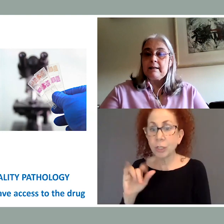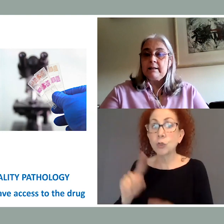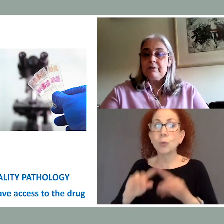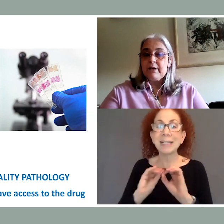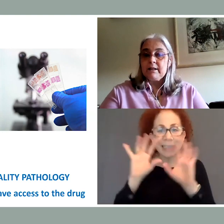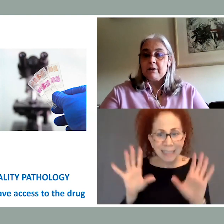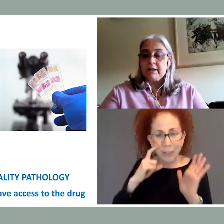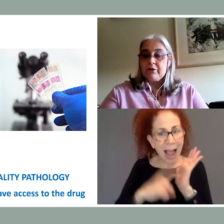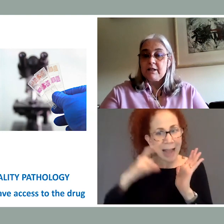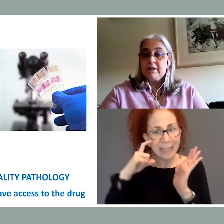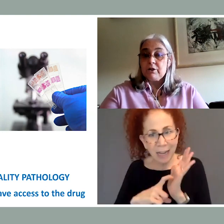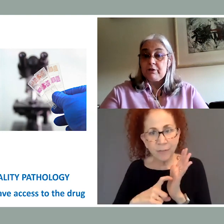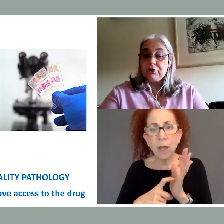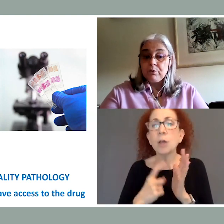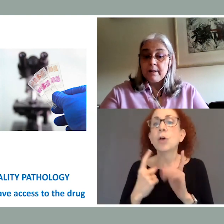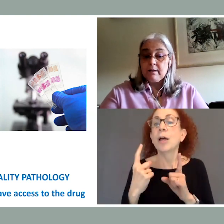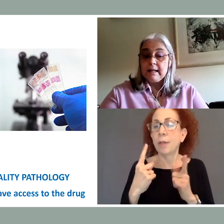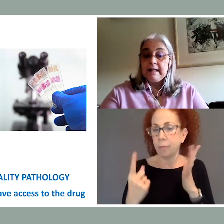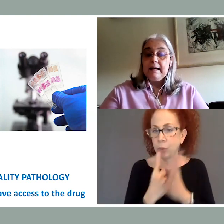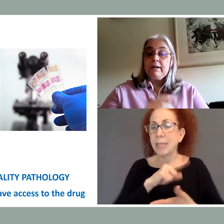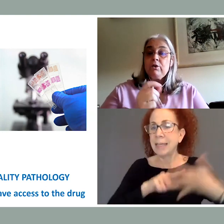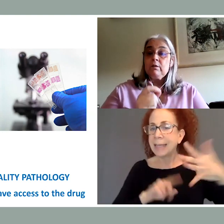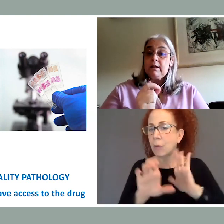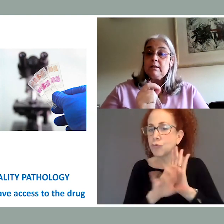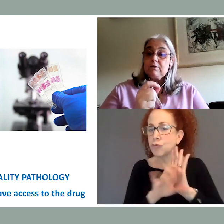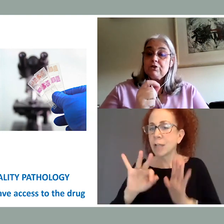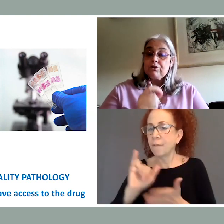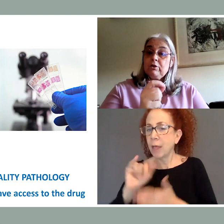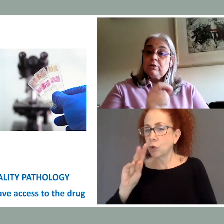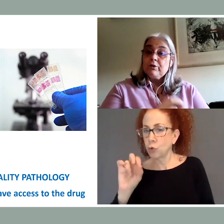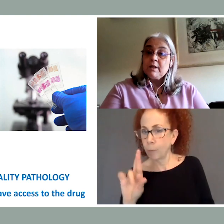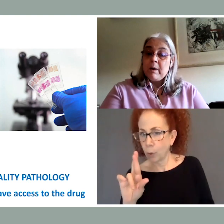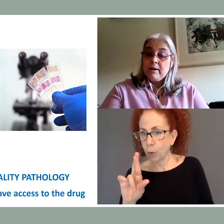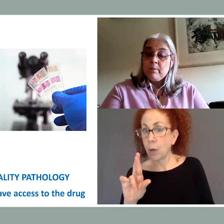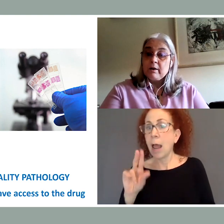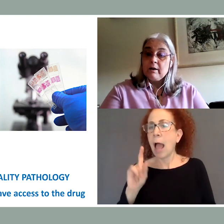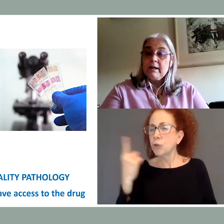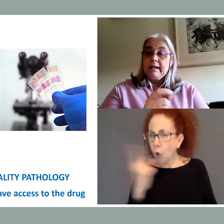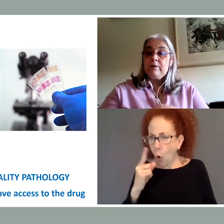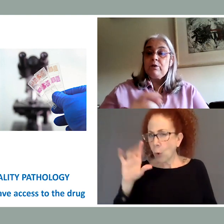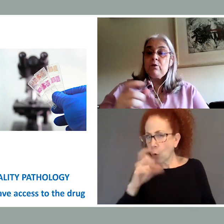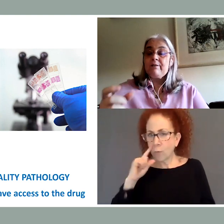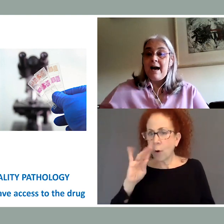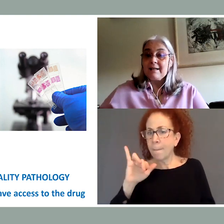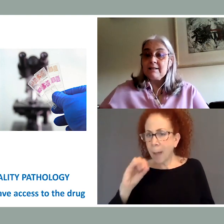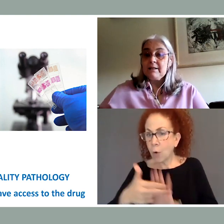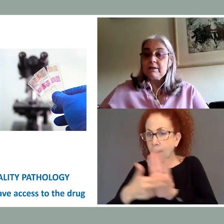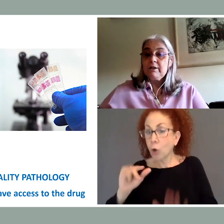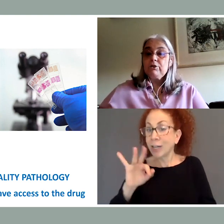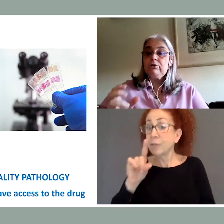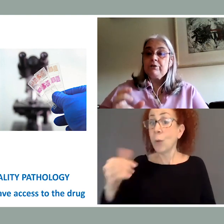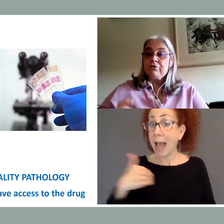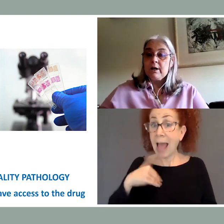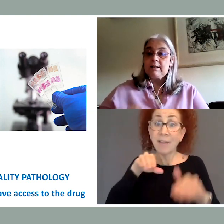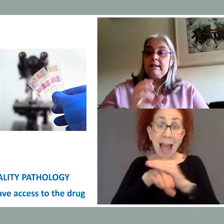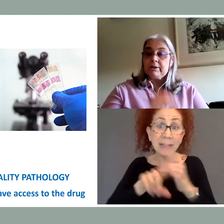clearly identify the characteristics of the tumor, and you only should look for the biomarker if you have access